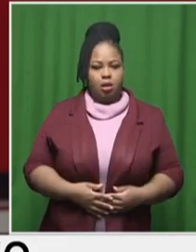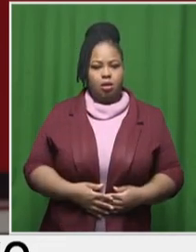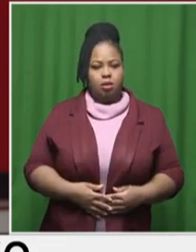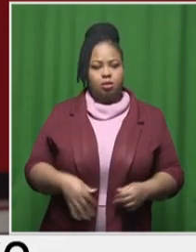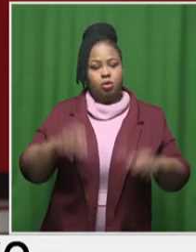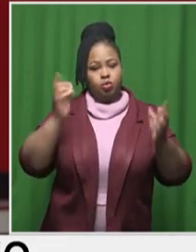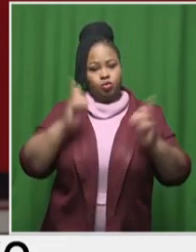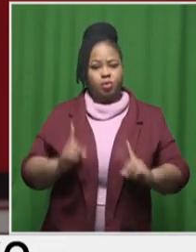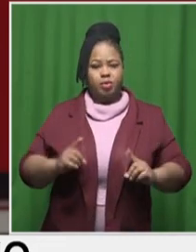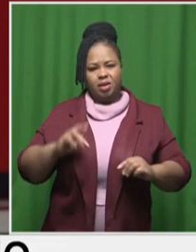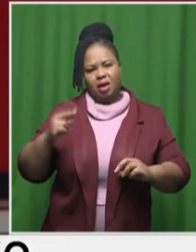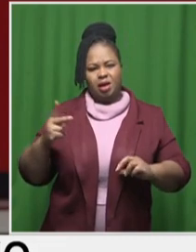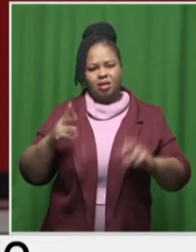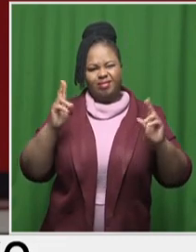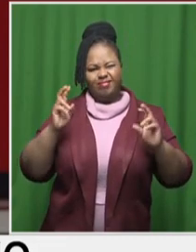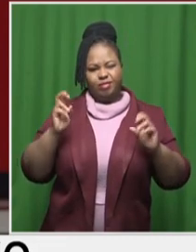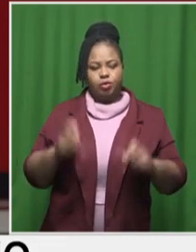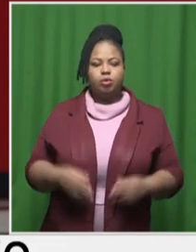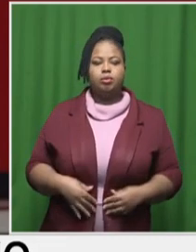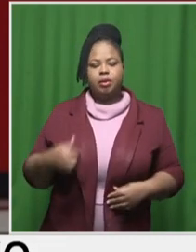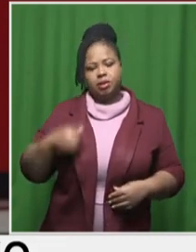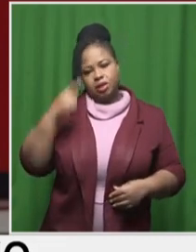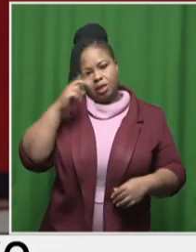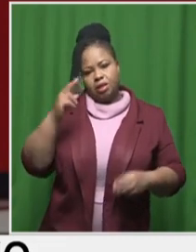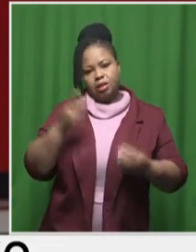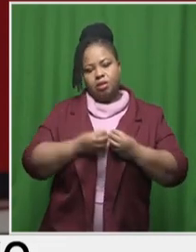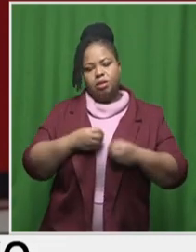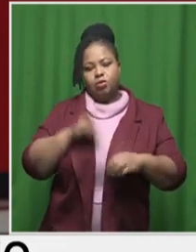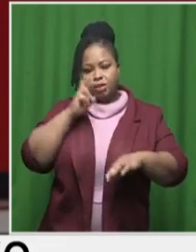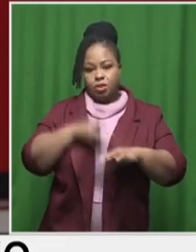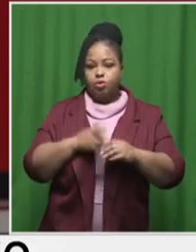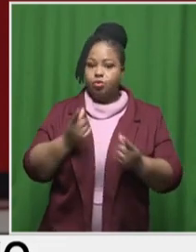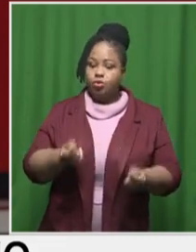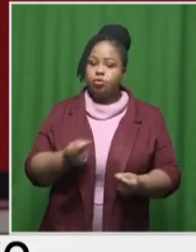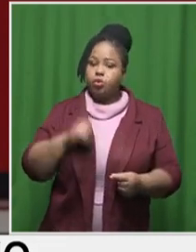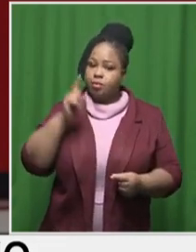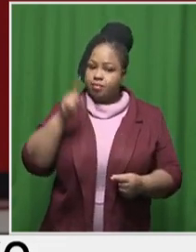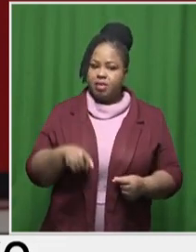having storms and other related matters, are things that we need to put up. So we just need to have